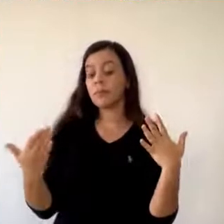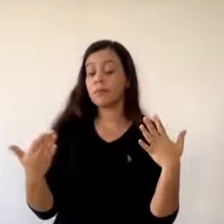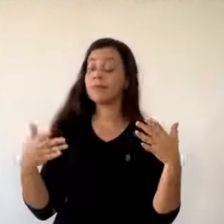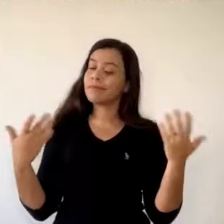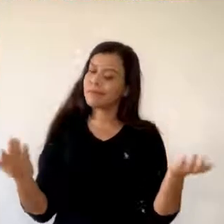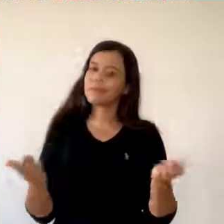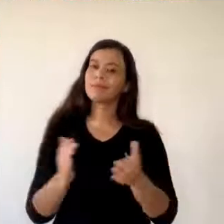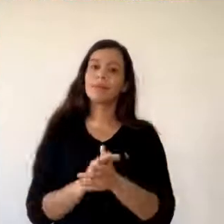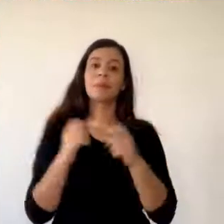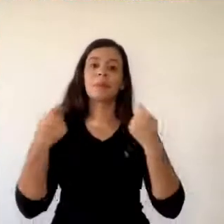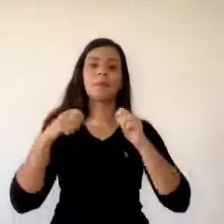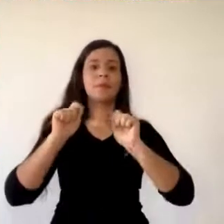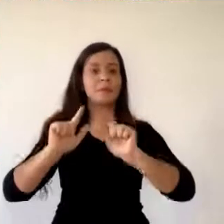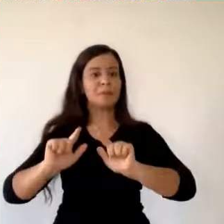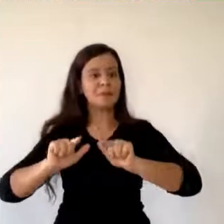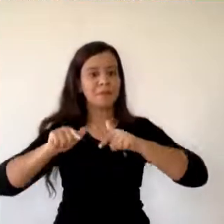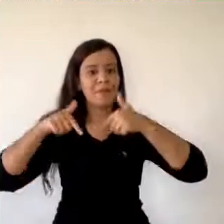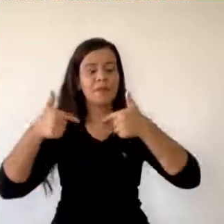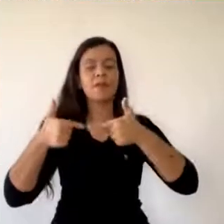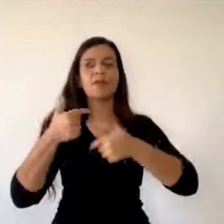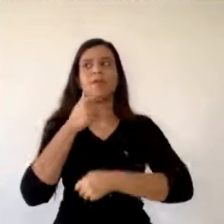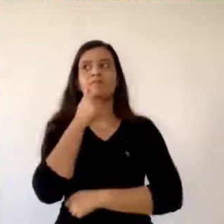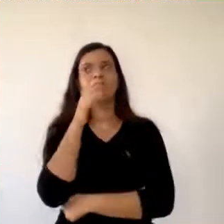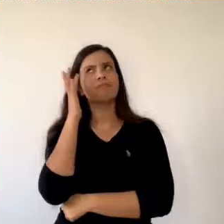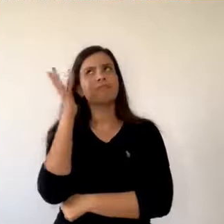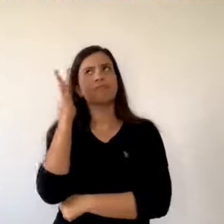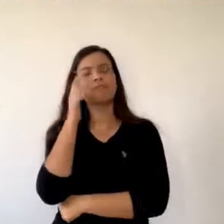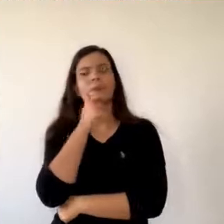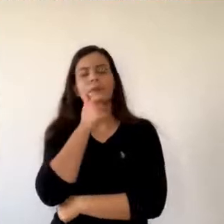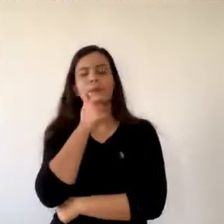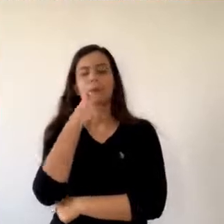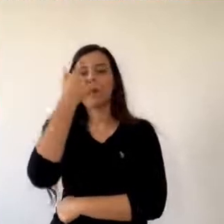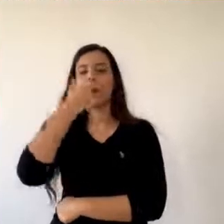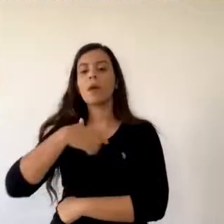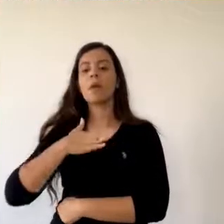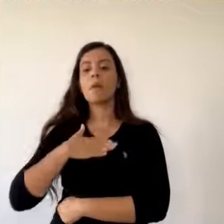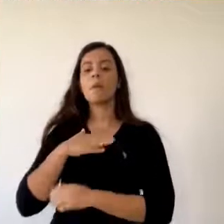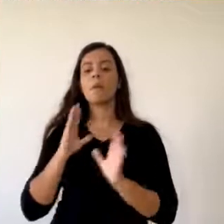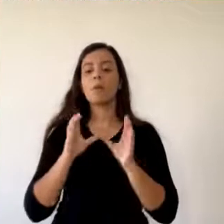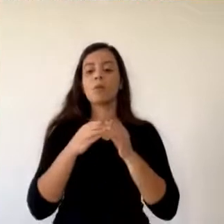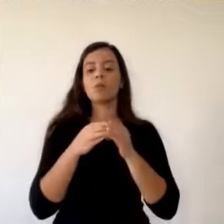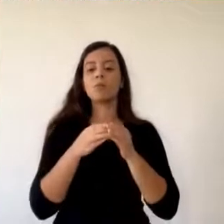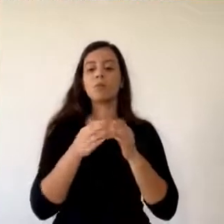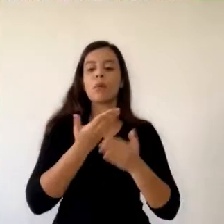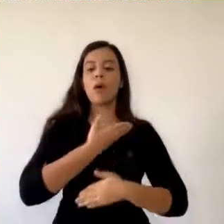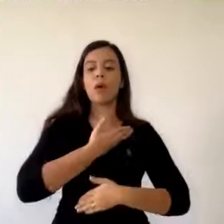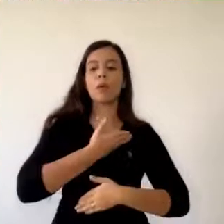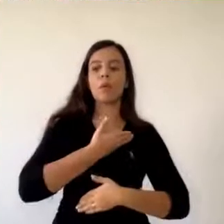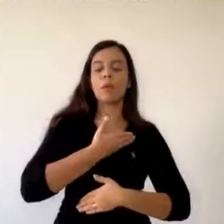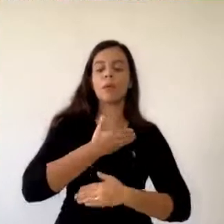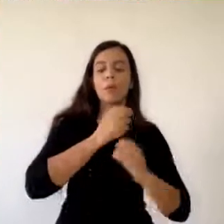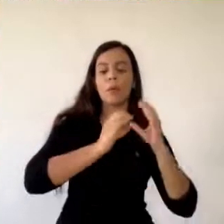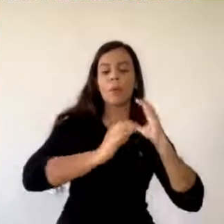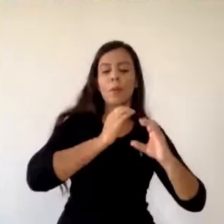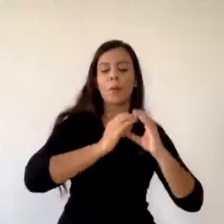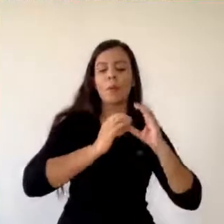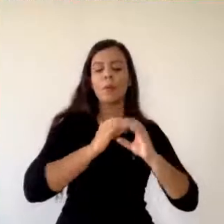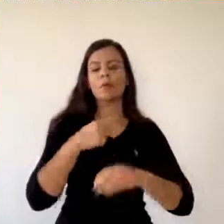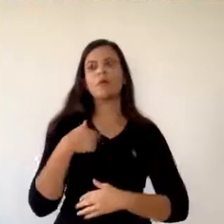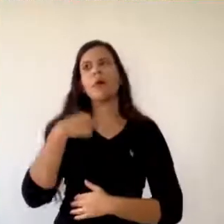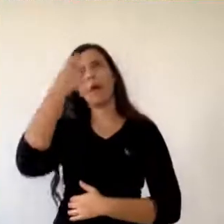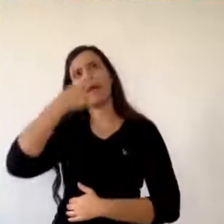reach, or their minds and hearts. We need to stop and think, how diverse are our circles? How